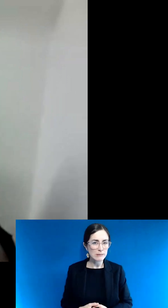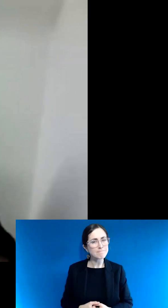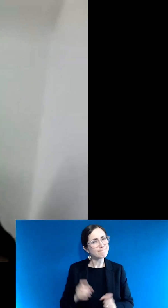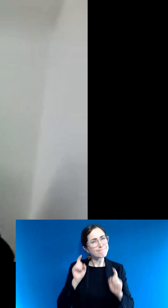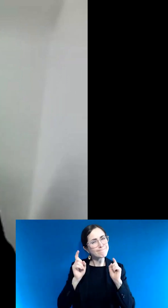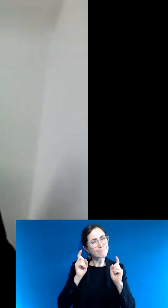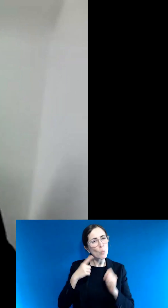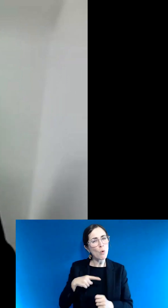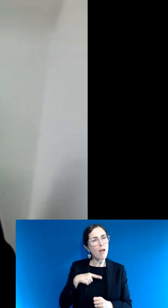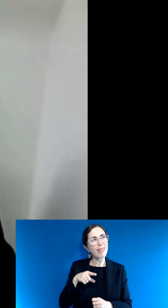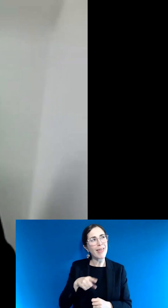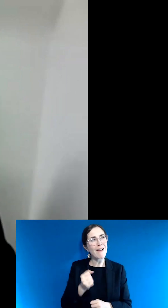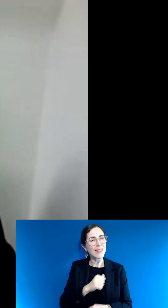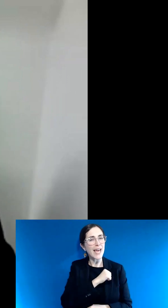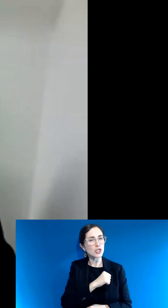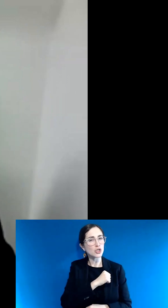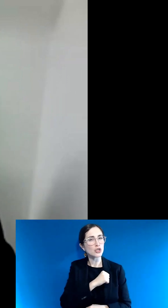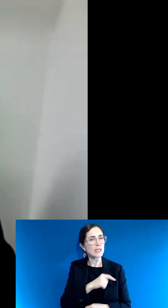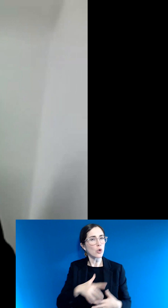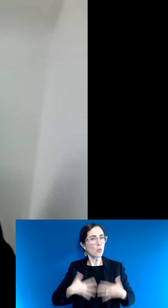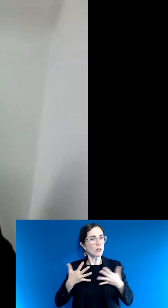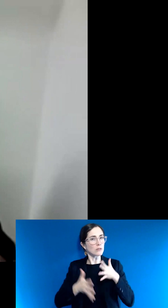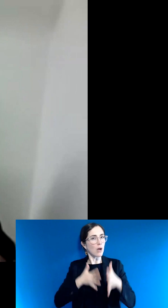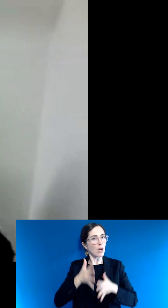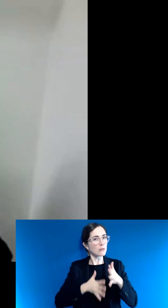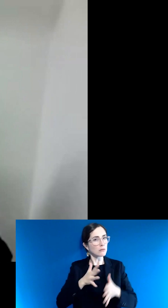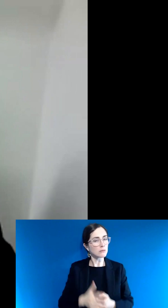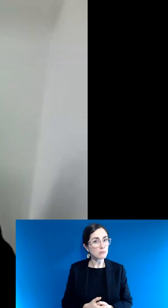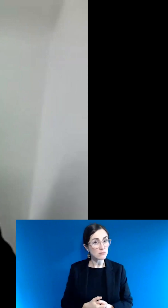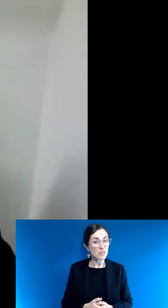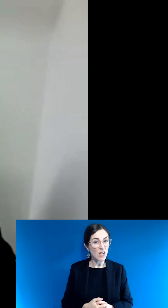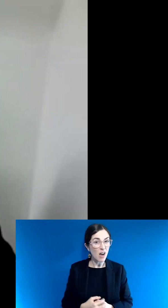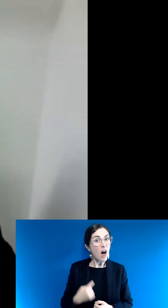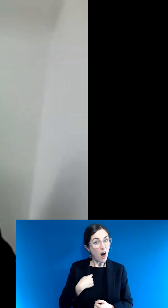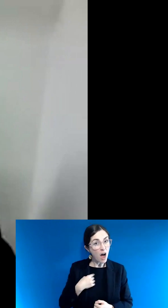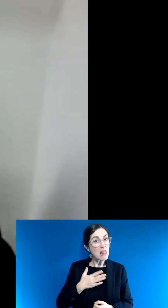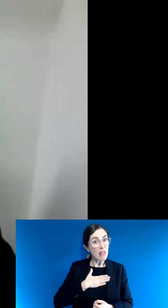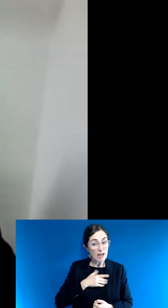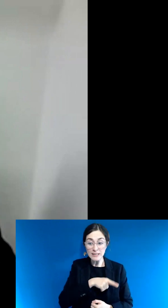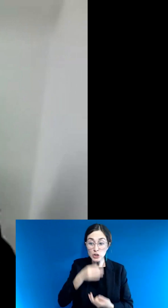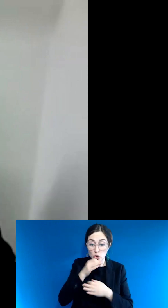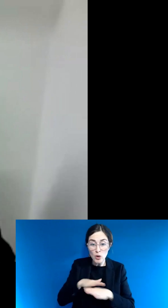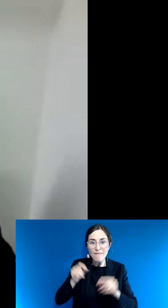worry about why they have that attitude. I would want them to be in some sort of situations where they're seeing more